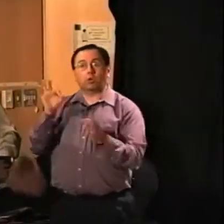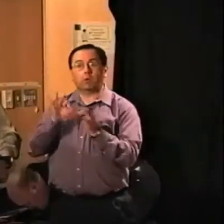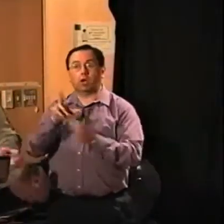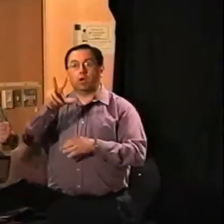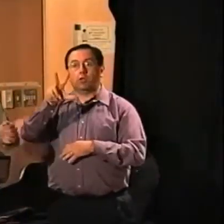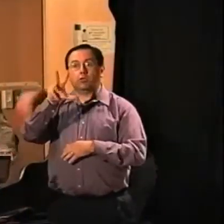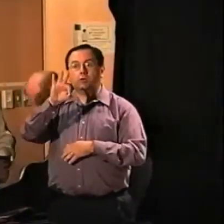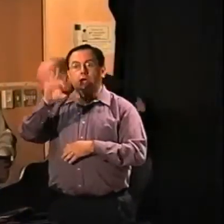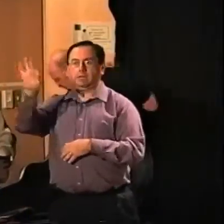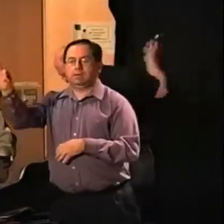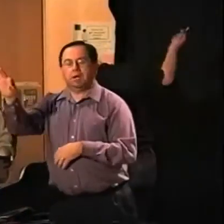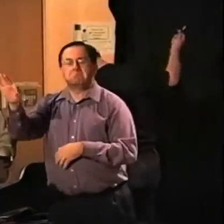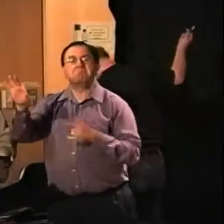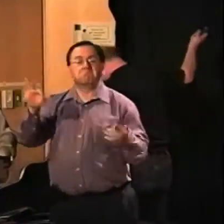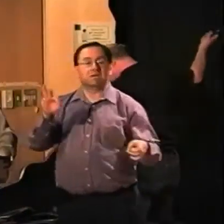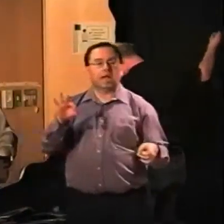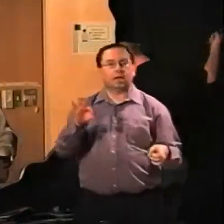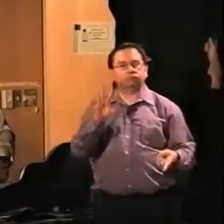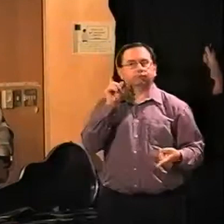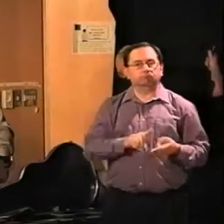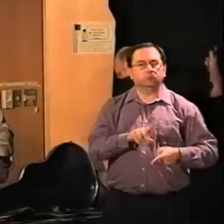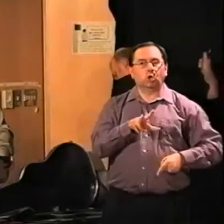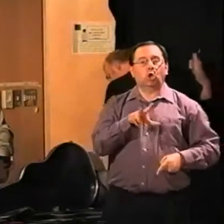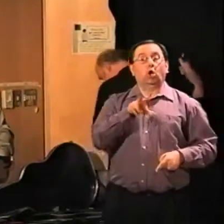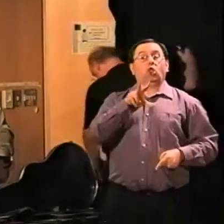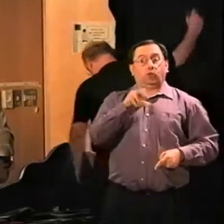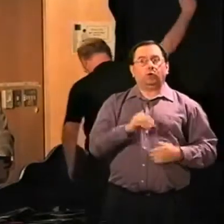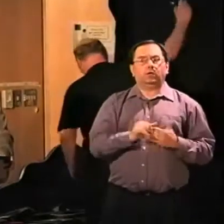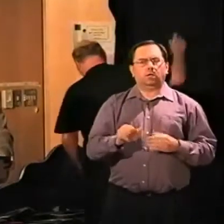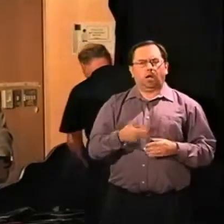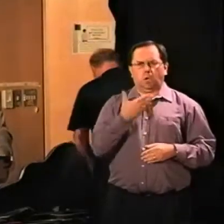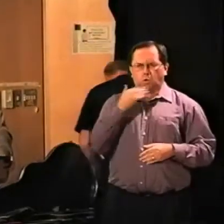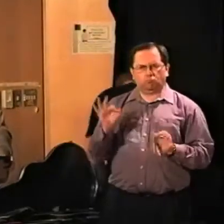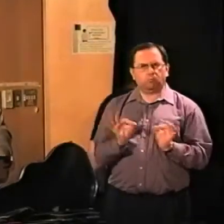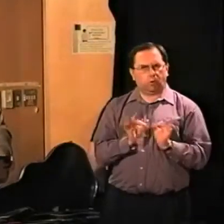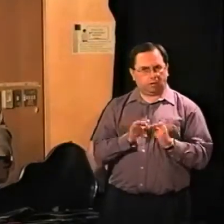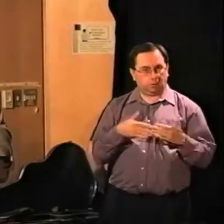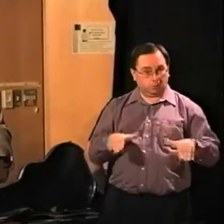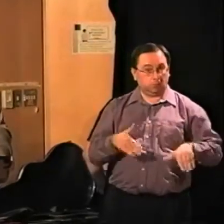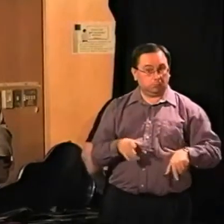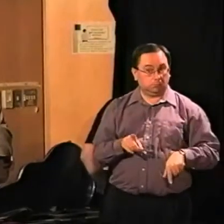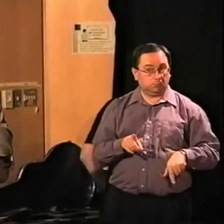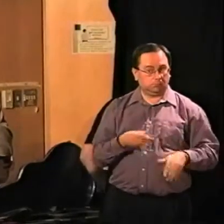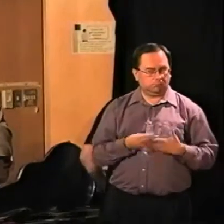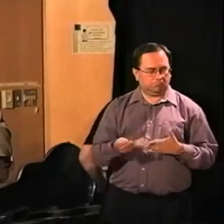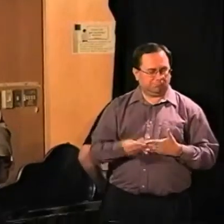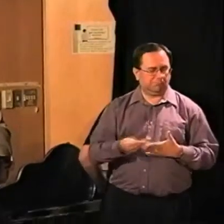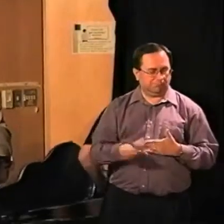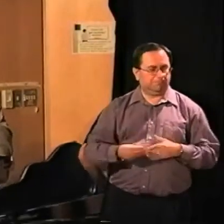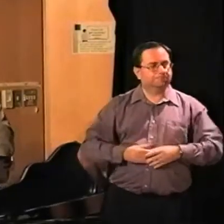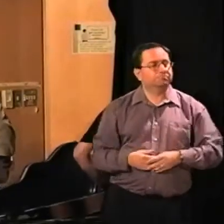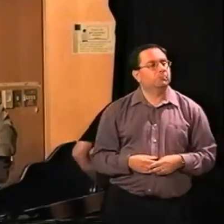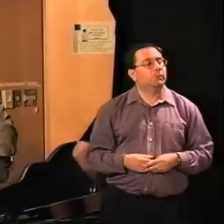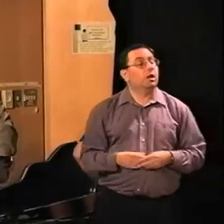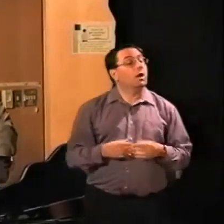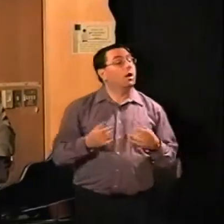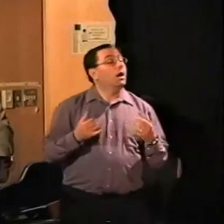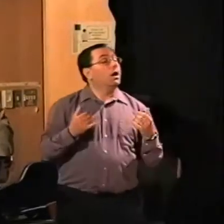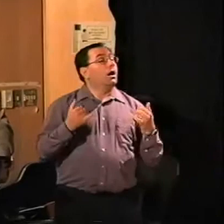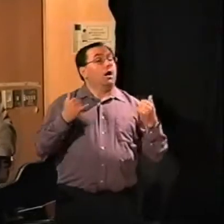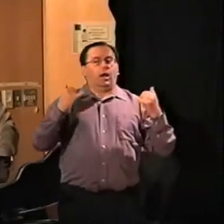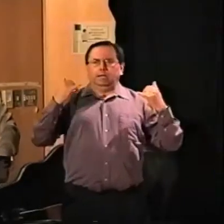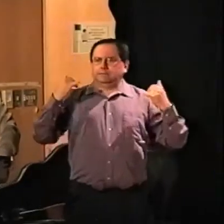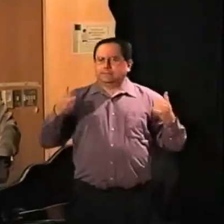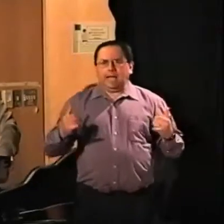but you can snag it for the low price of $30 tonight. We're now going to be treated to a